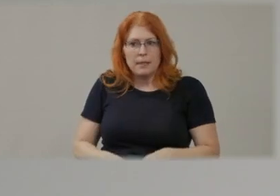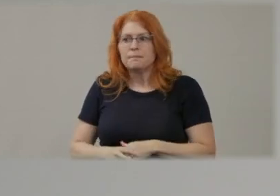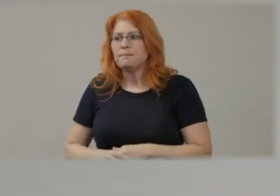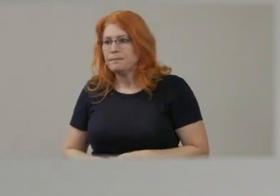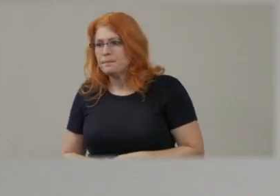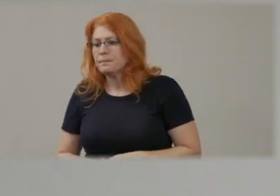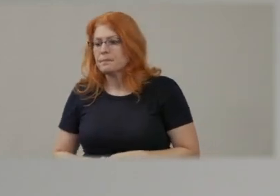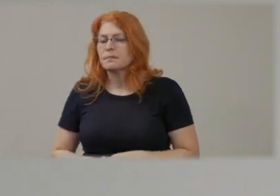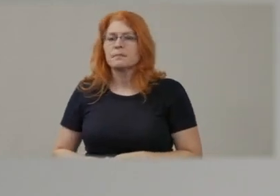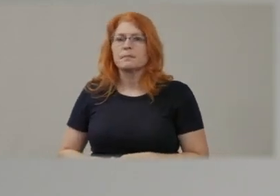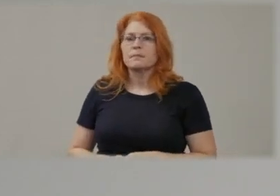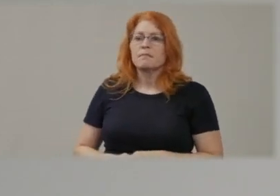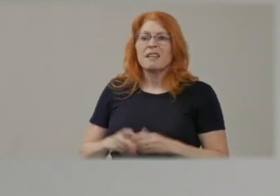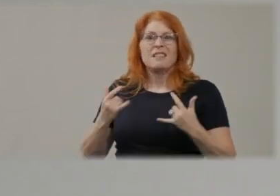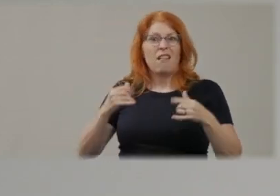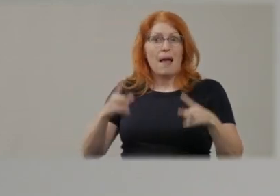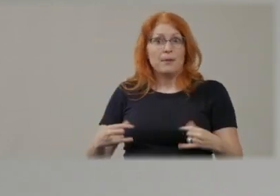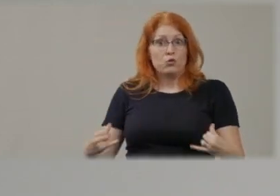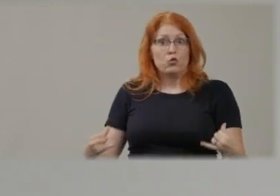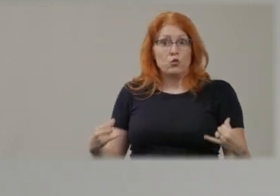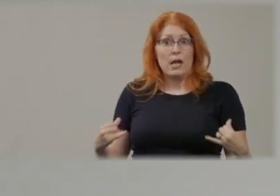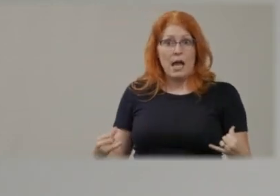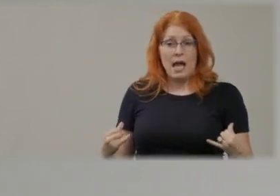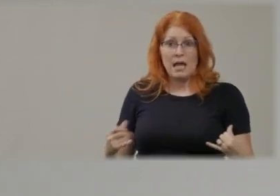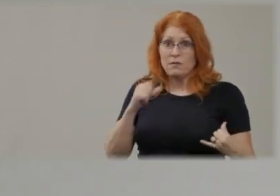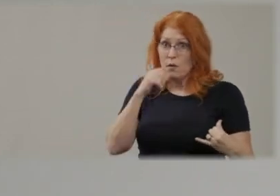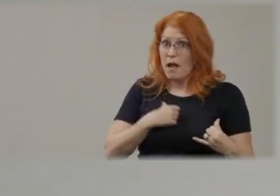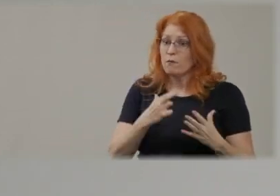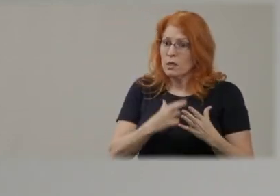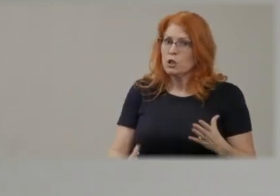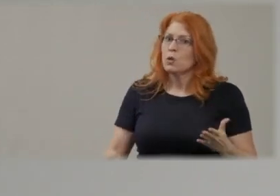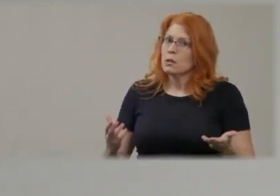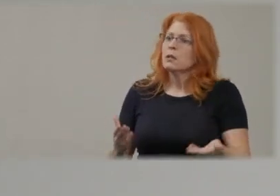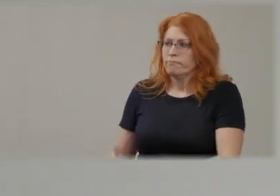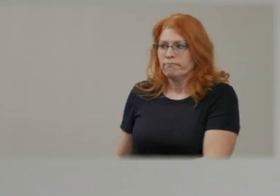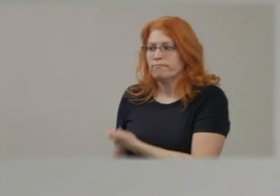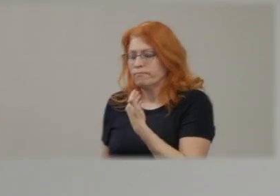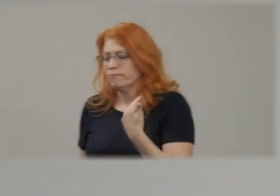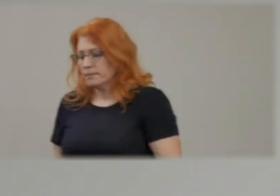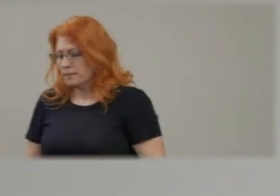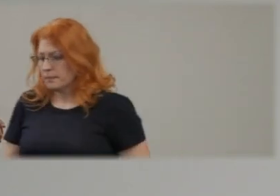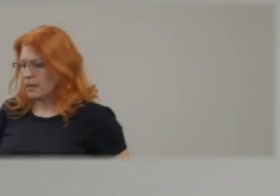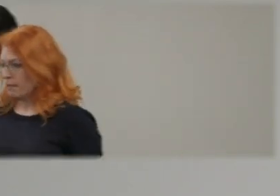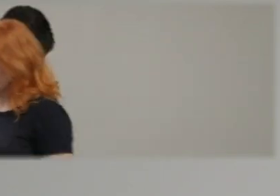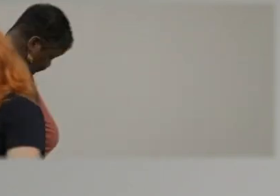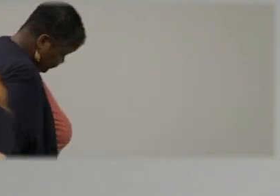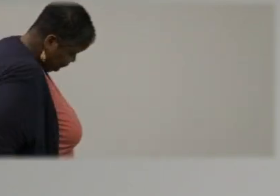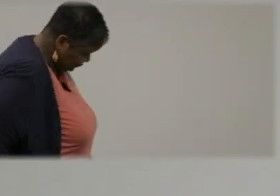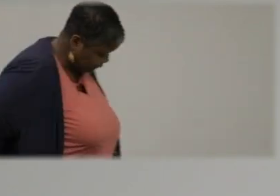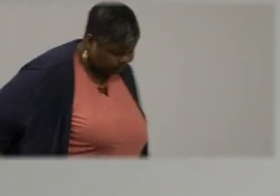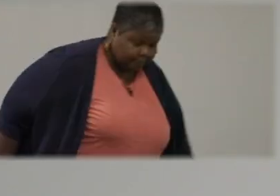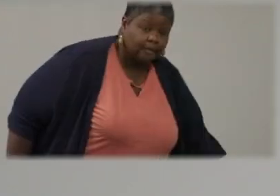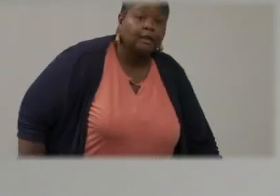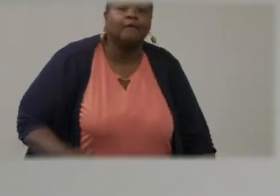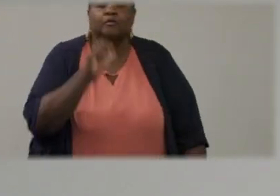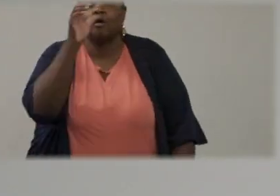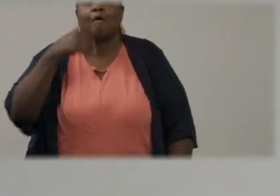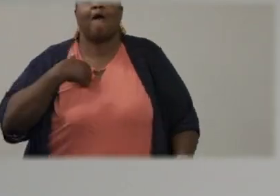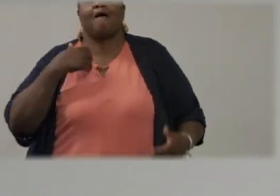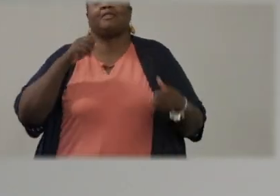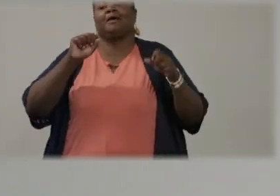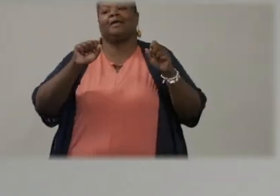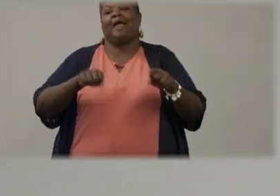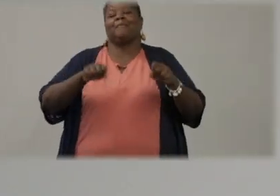still happening today. I highly recommend, if you don't have the resources or ways in which you can have that type of